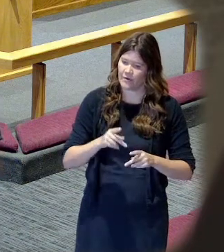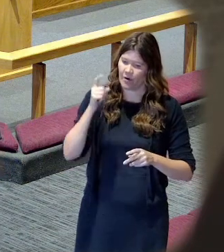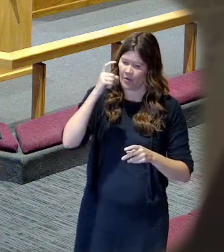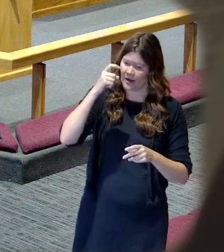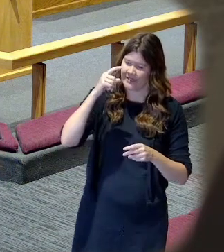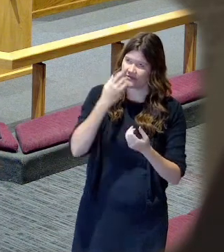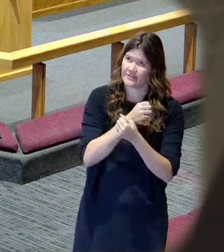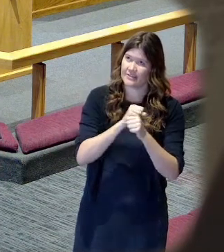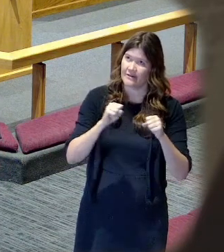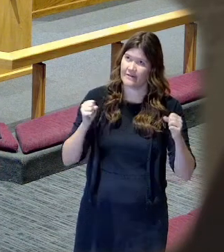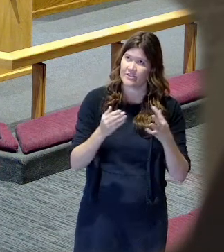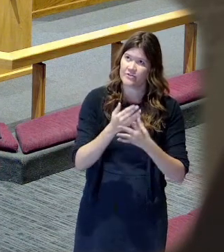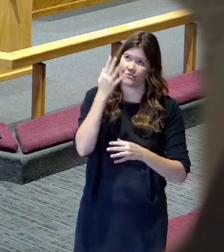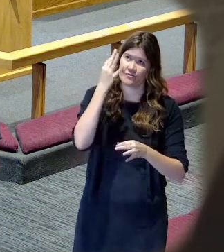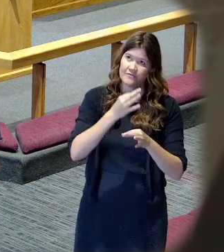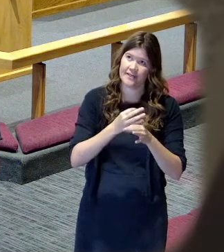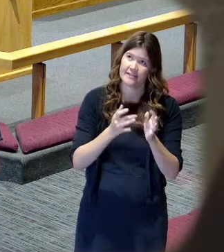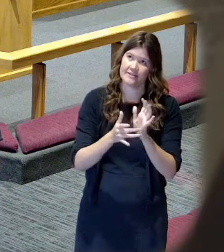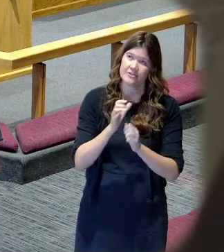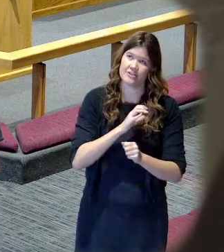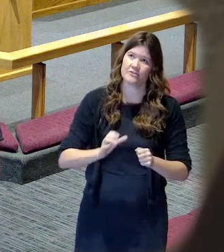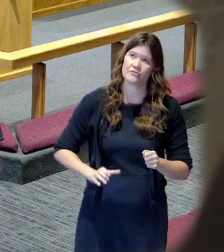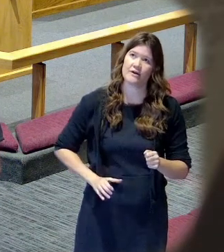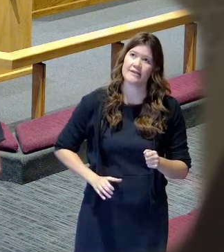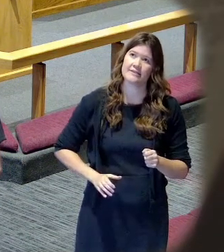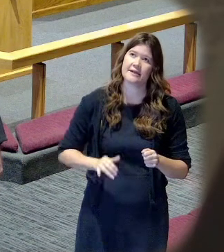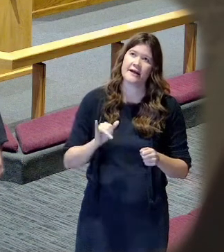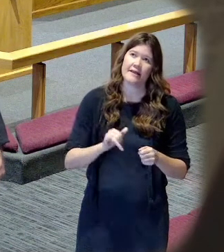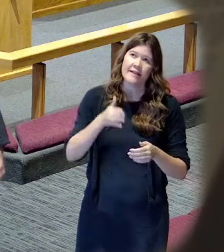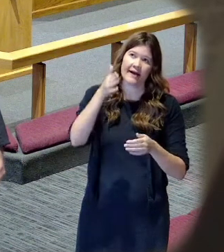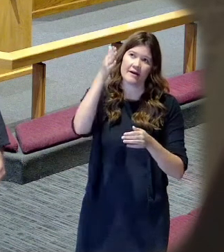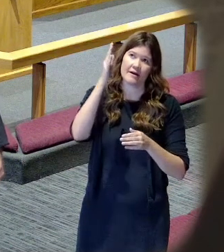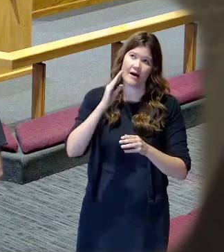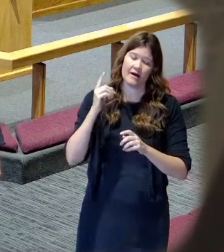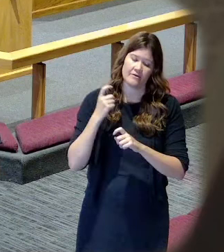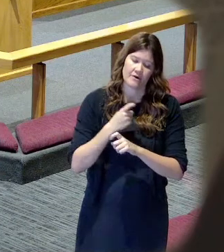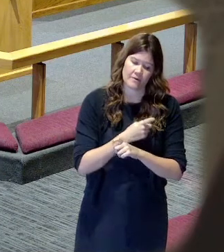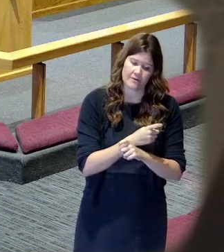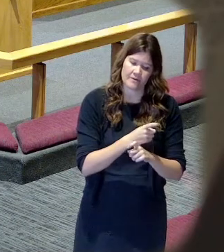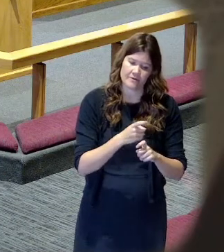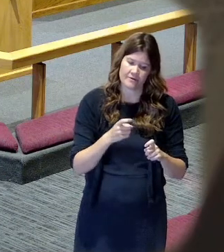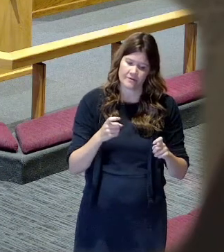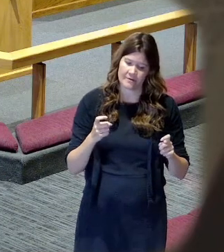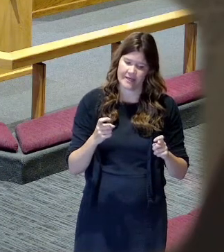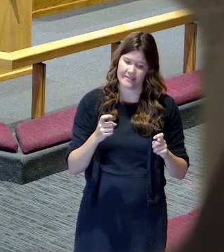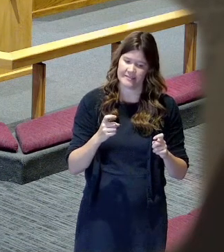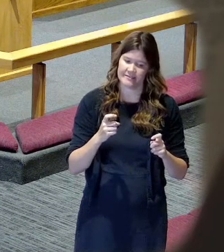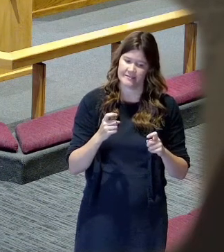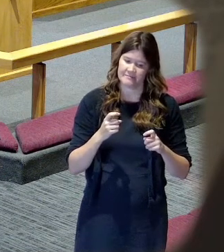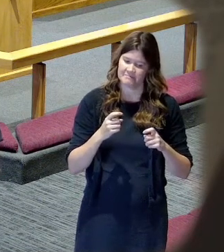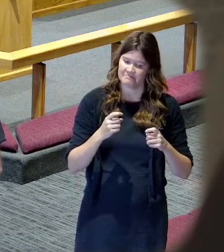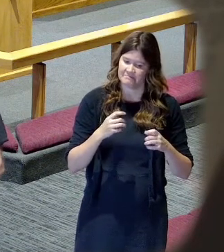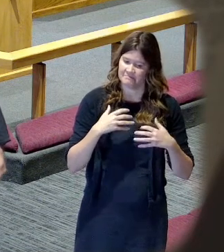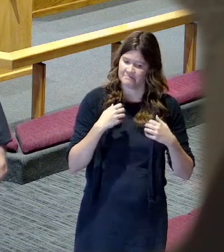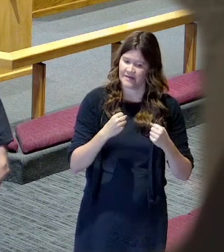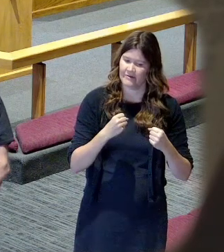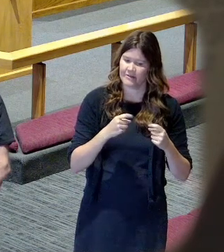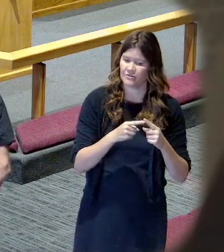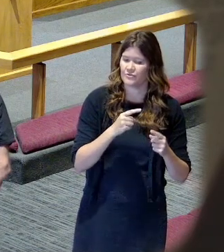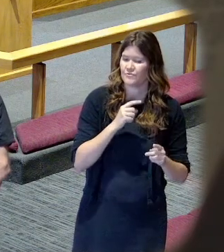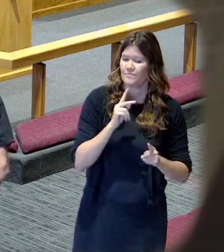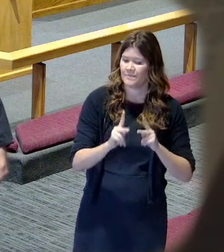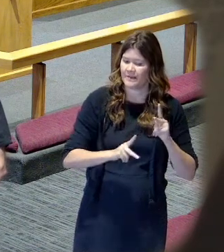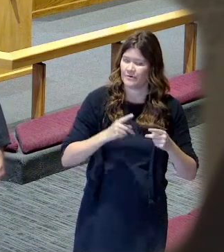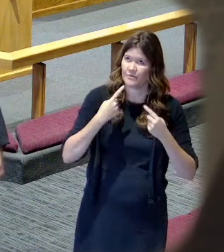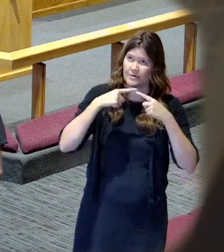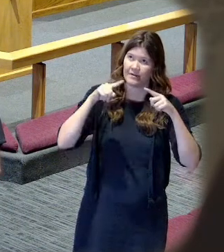salvation through faith in Christ Jesus, that God would breathe new vigor into all who proclaim the gospel so that many may come to